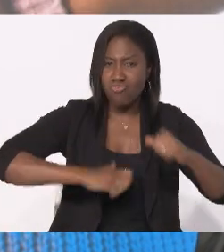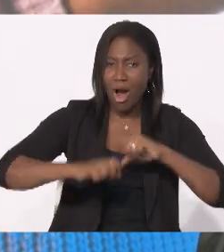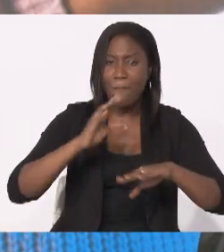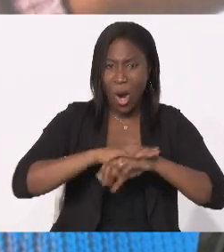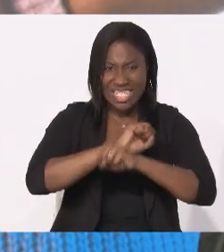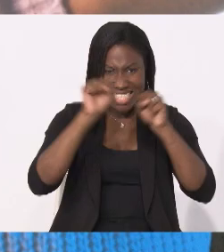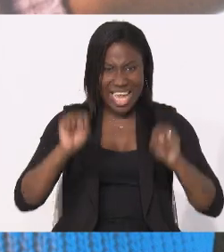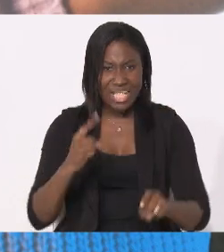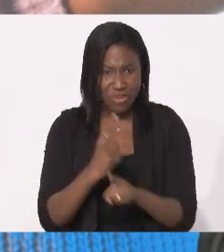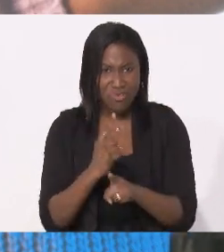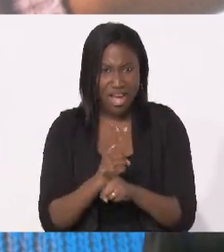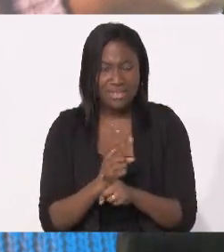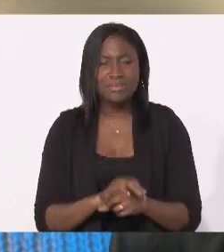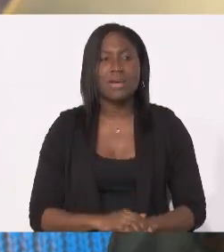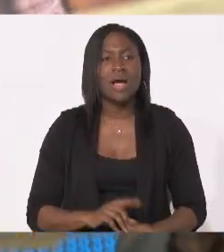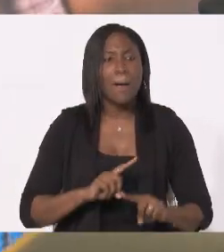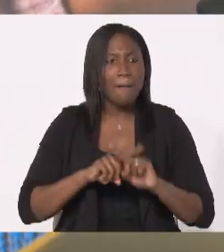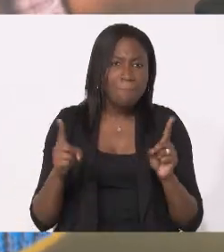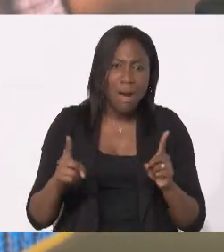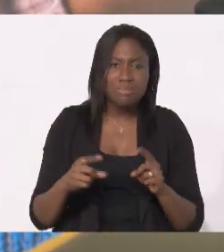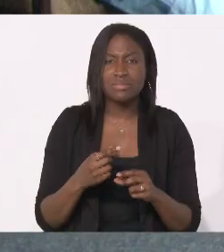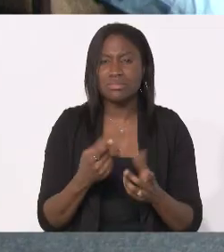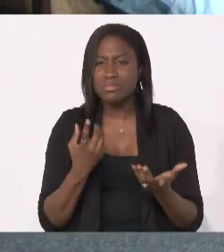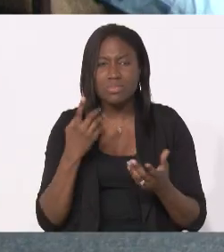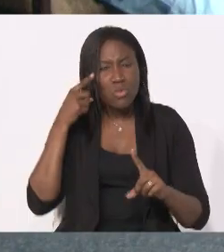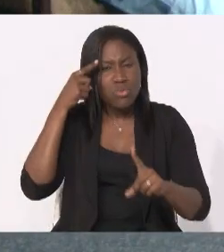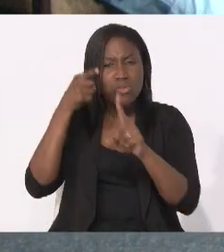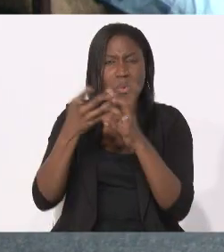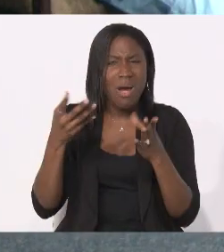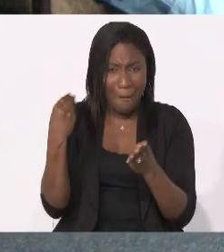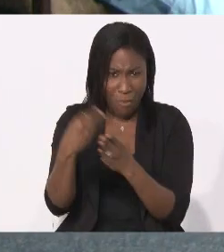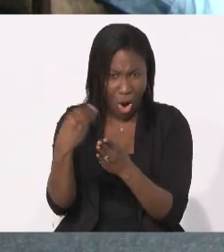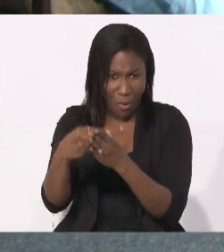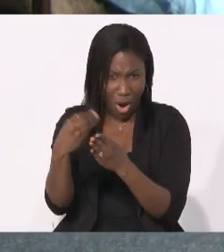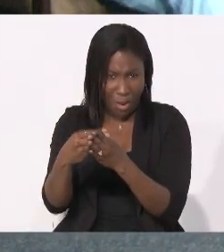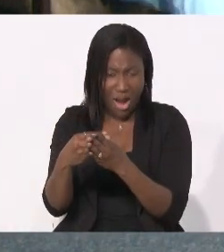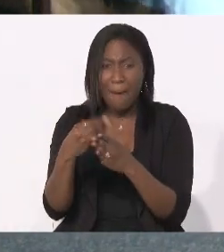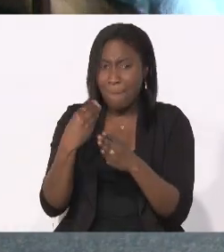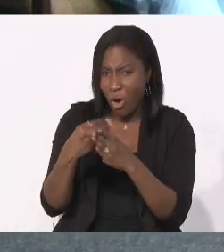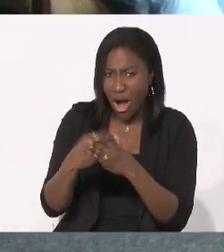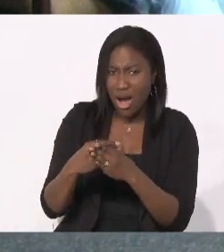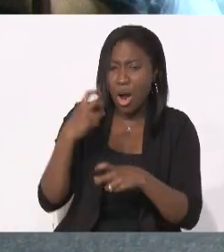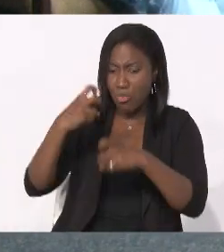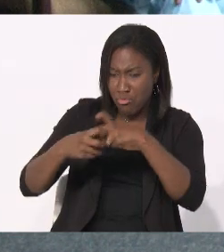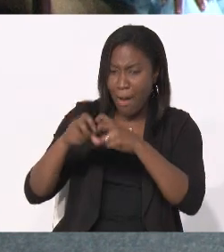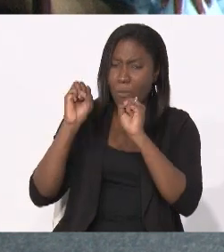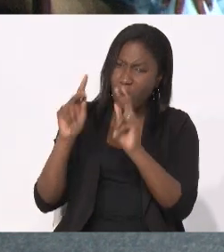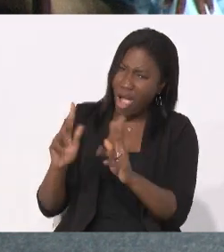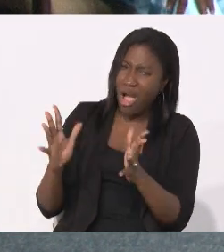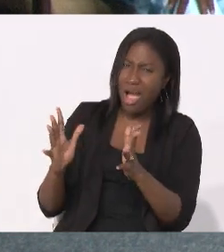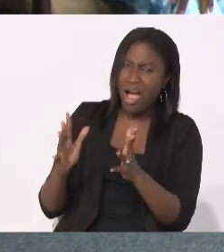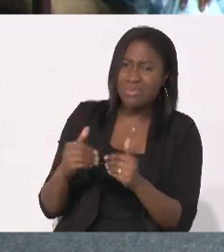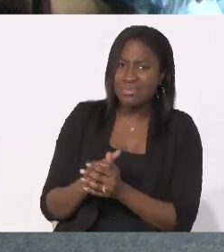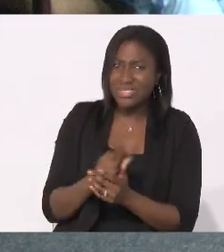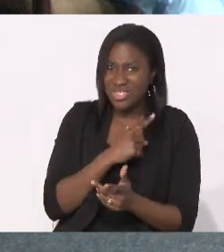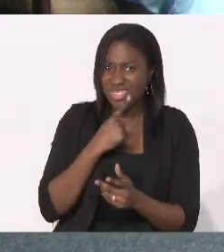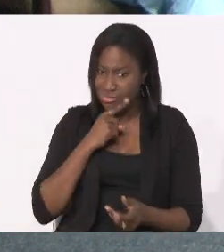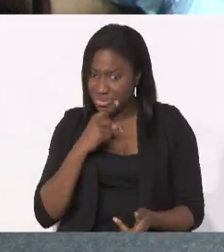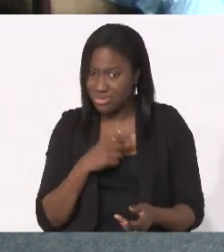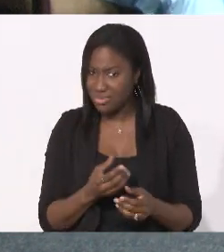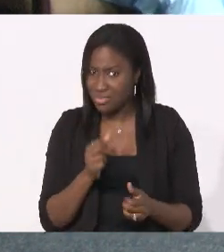experience. That was also filmed. Correct. And when you look at the excerpts that are